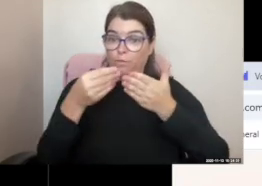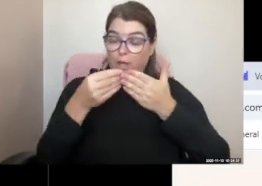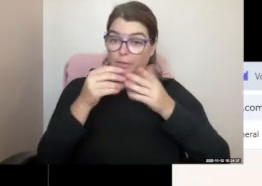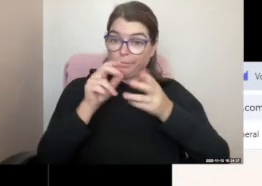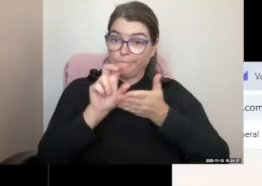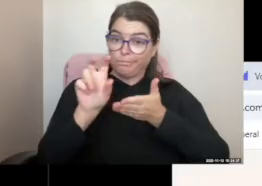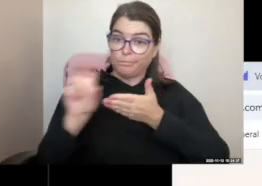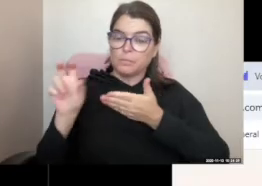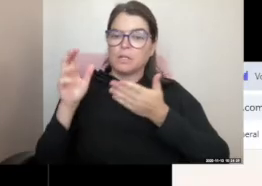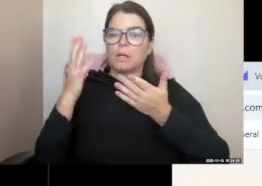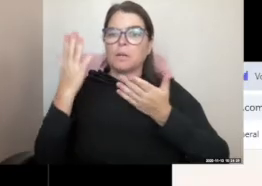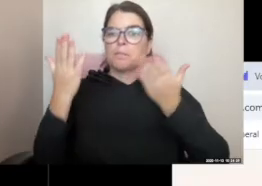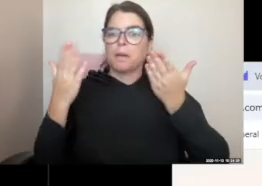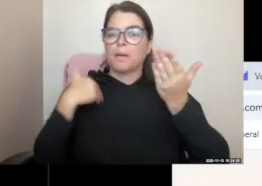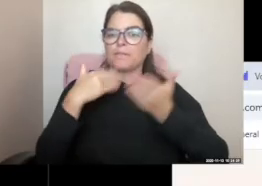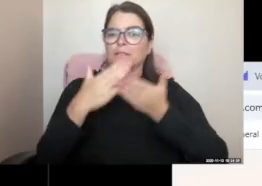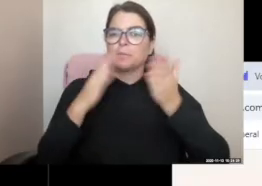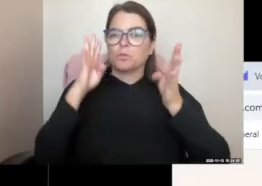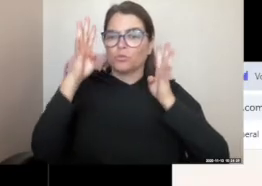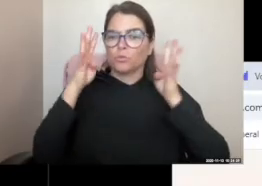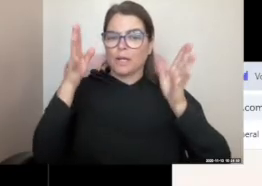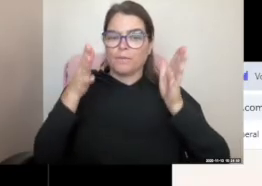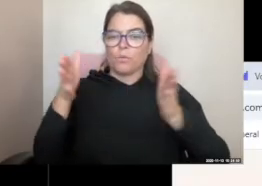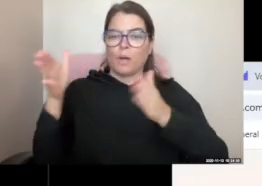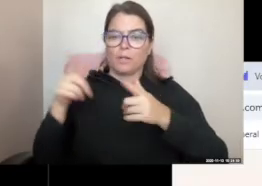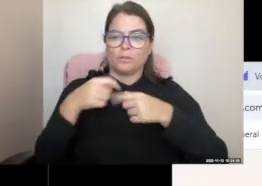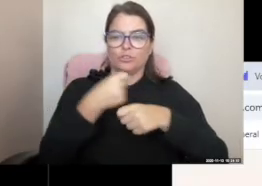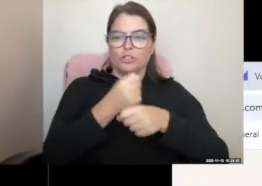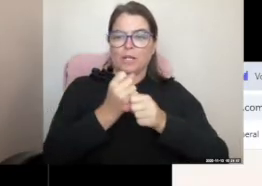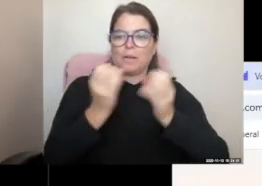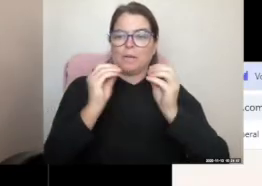Are we ready for the next question? Yes, please.